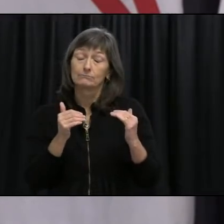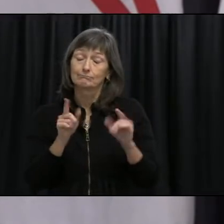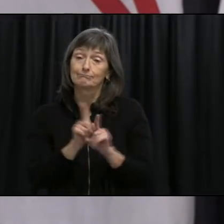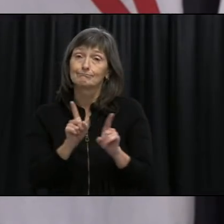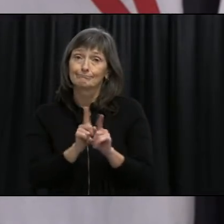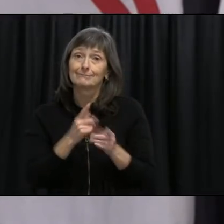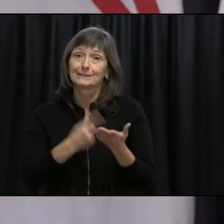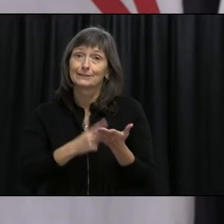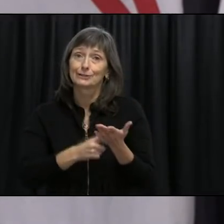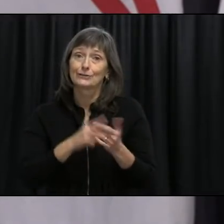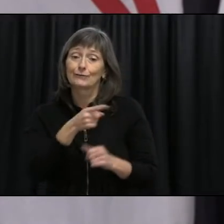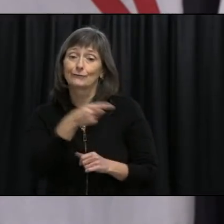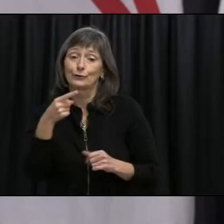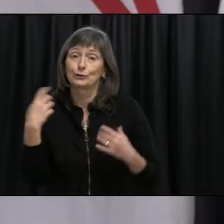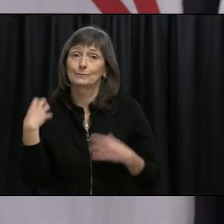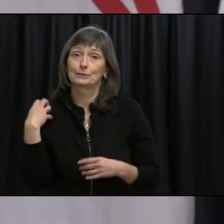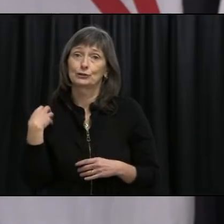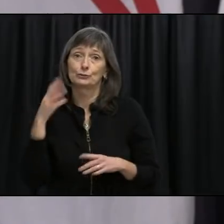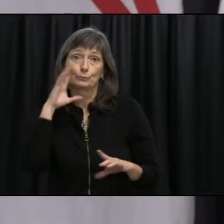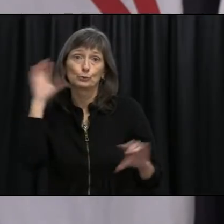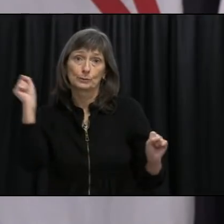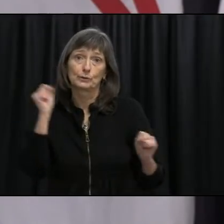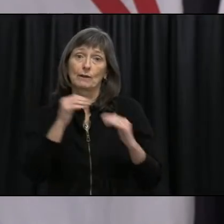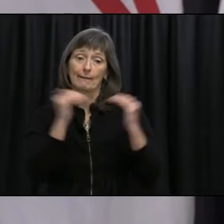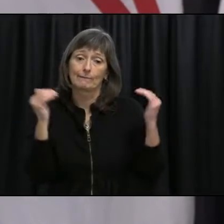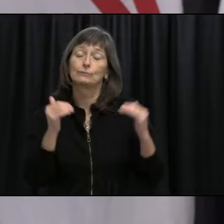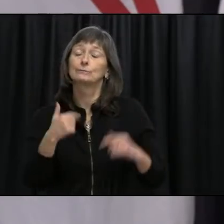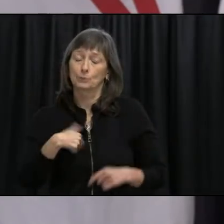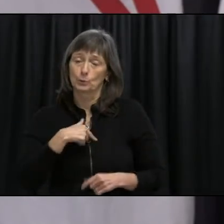being discussed at the First Minister's table as well.